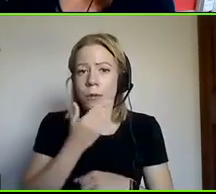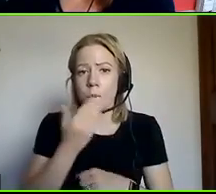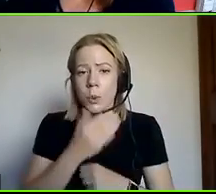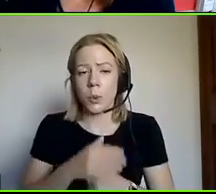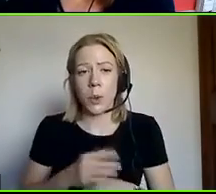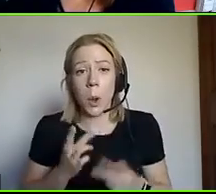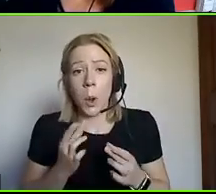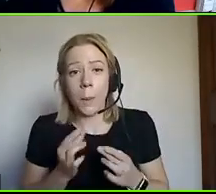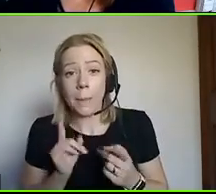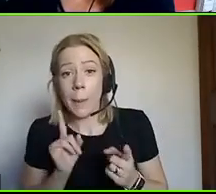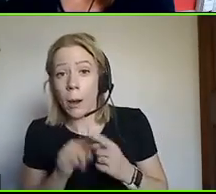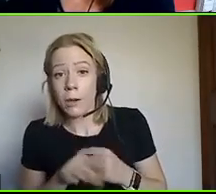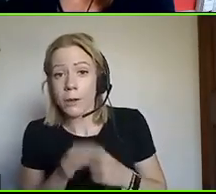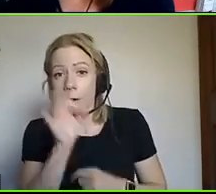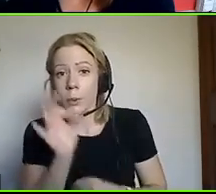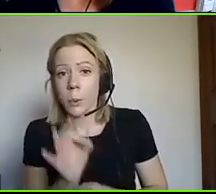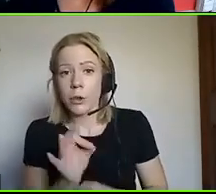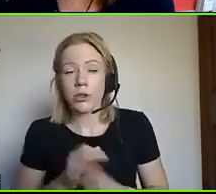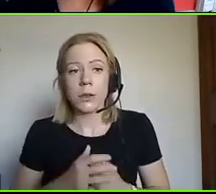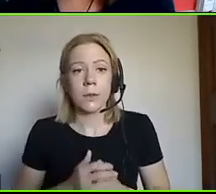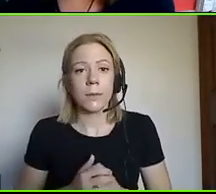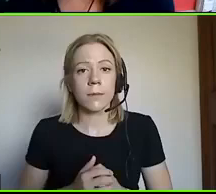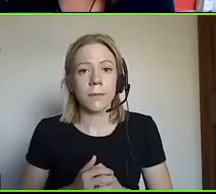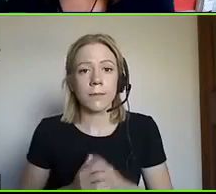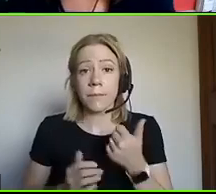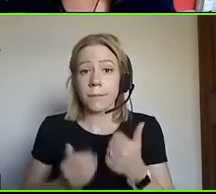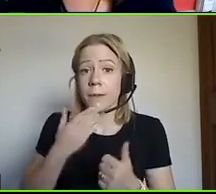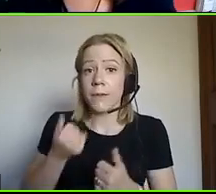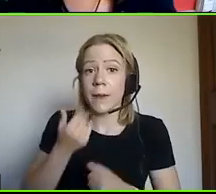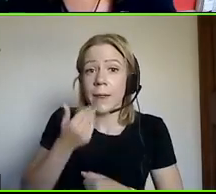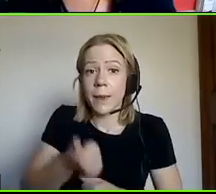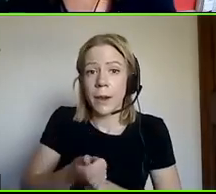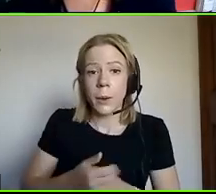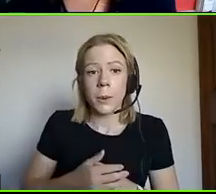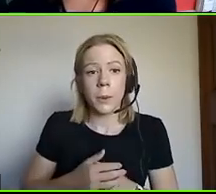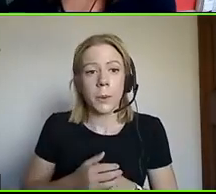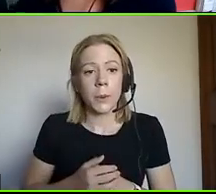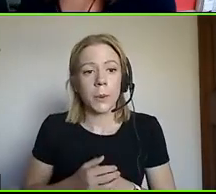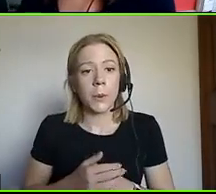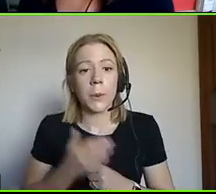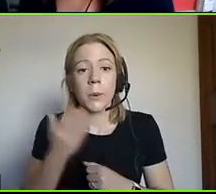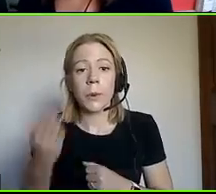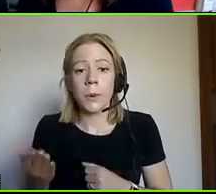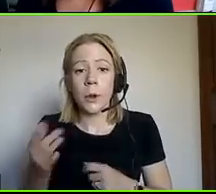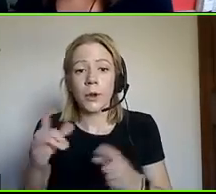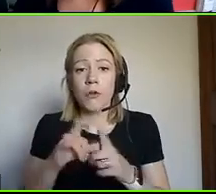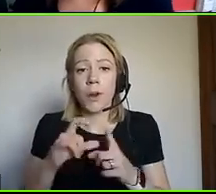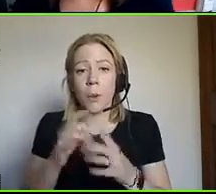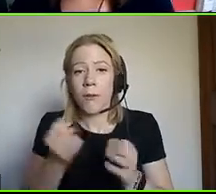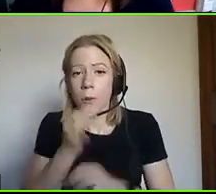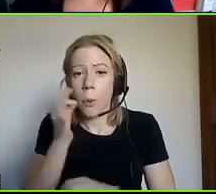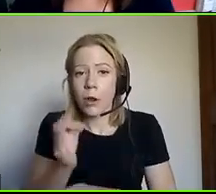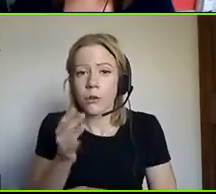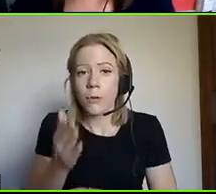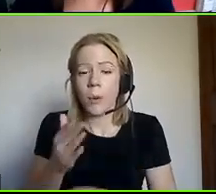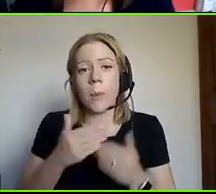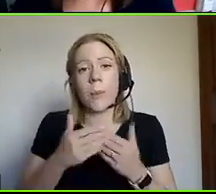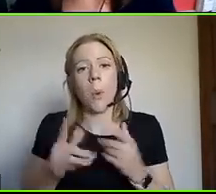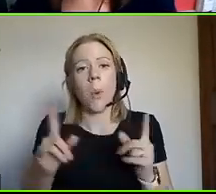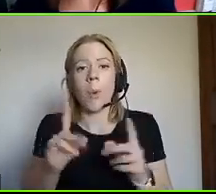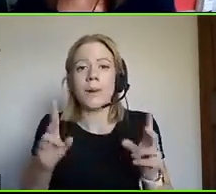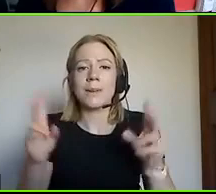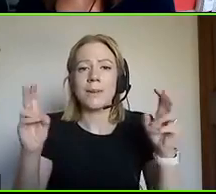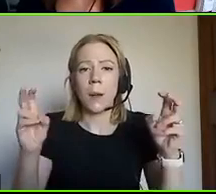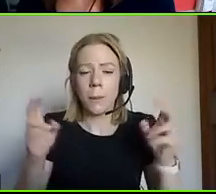the question. Lovely, thanks, Karen. Dragana, we have a question for you, or it's more of a statement actually, I'm not sure the